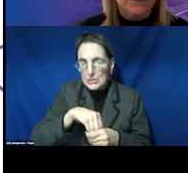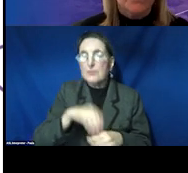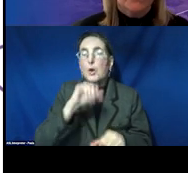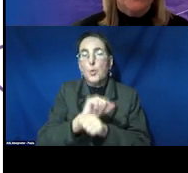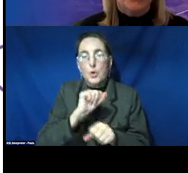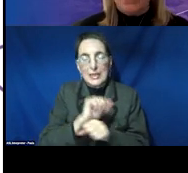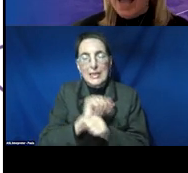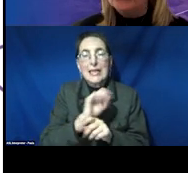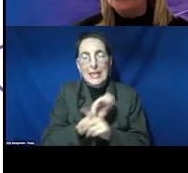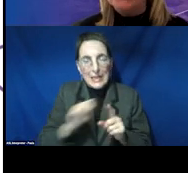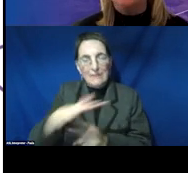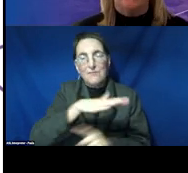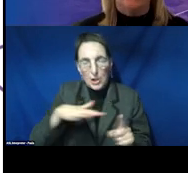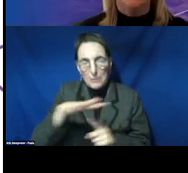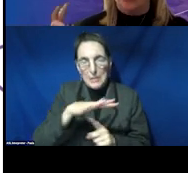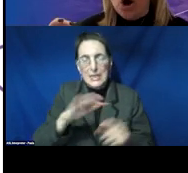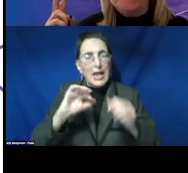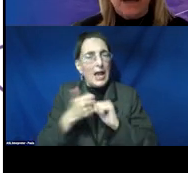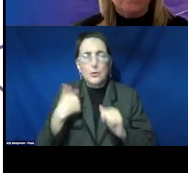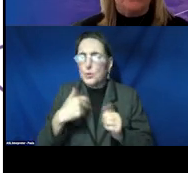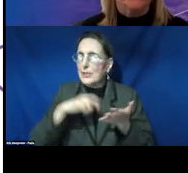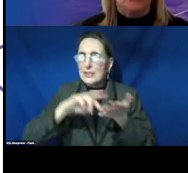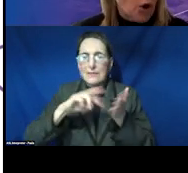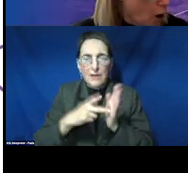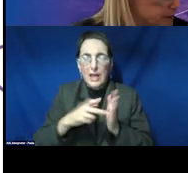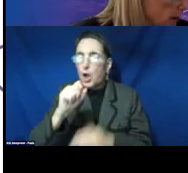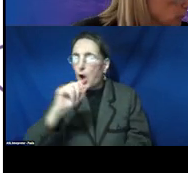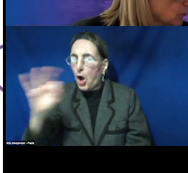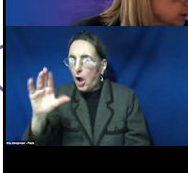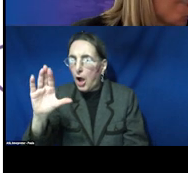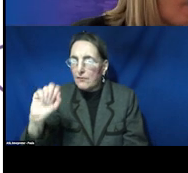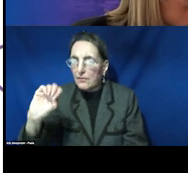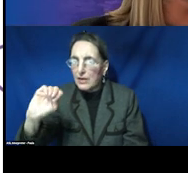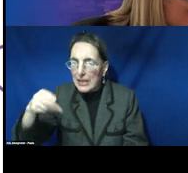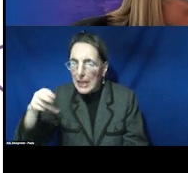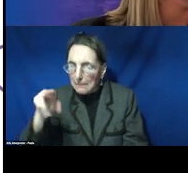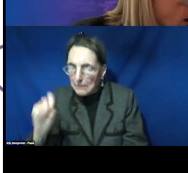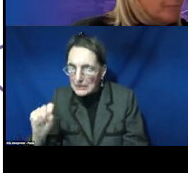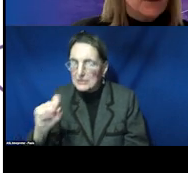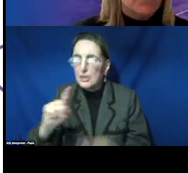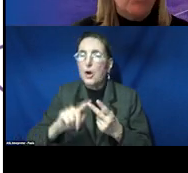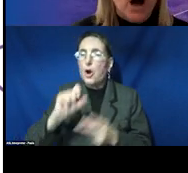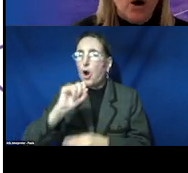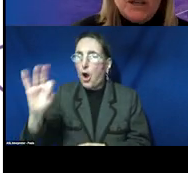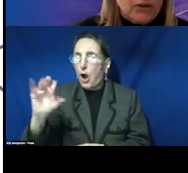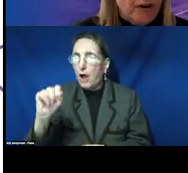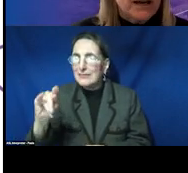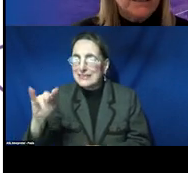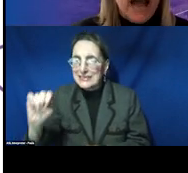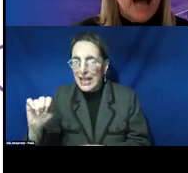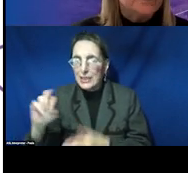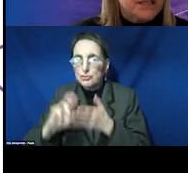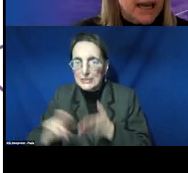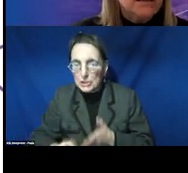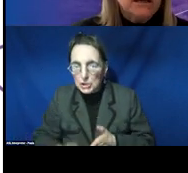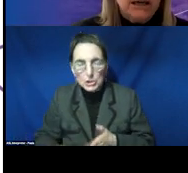environments. Now, how do we define off-campus or off-site research? We define